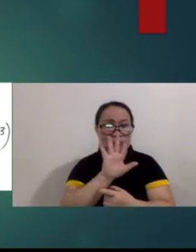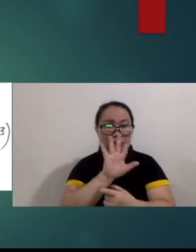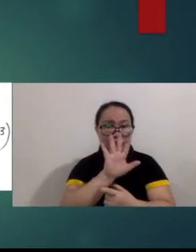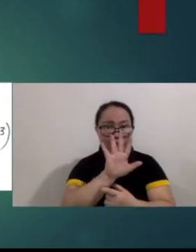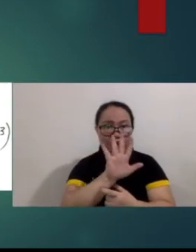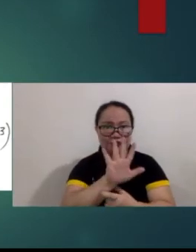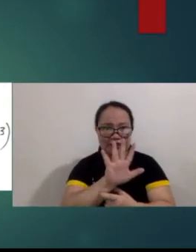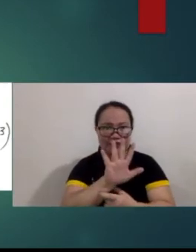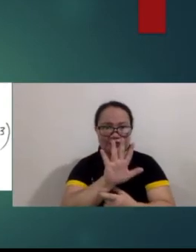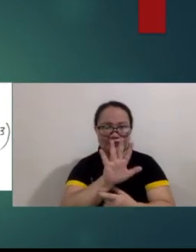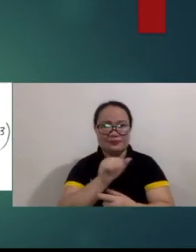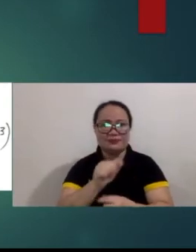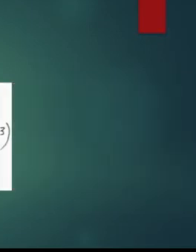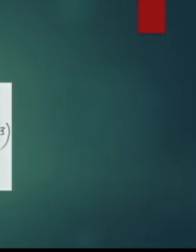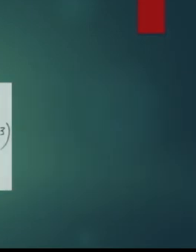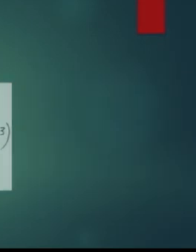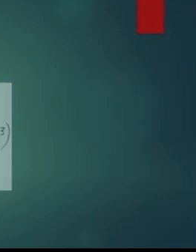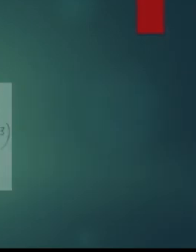to the power of 5.